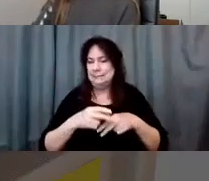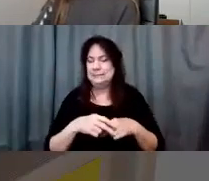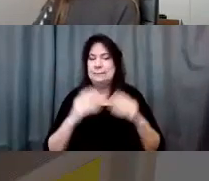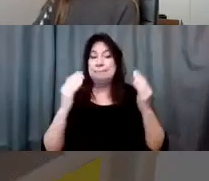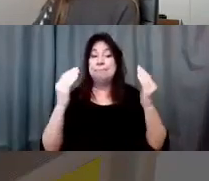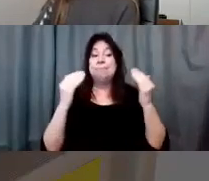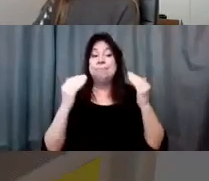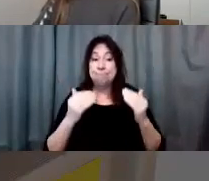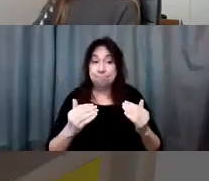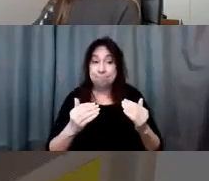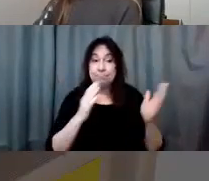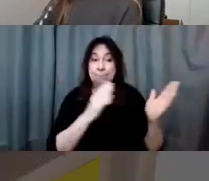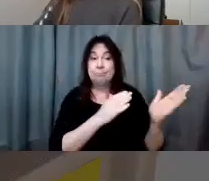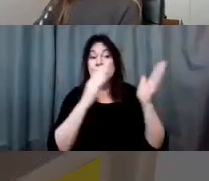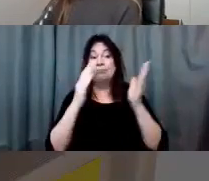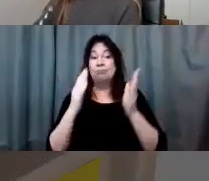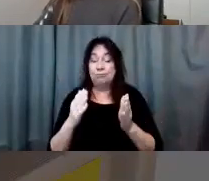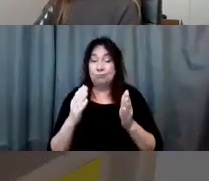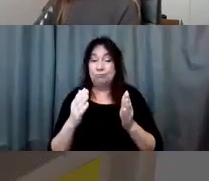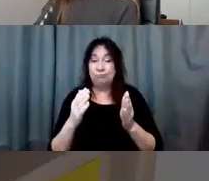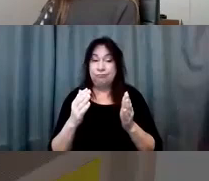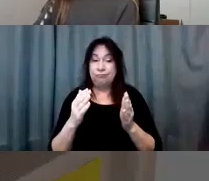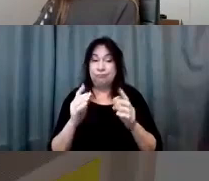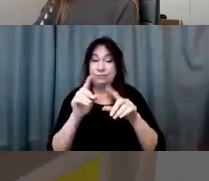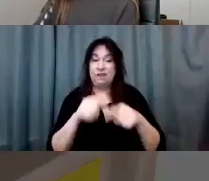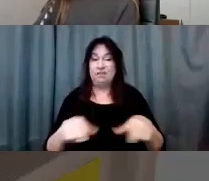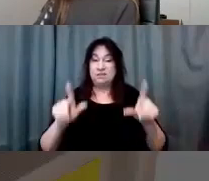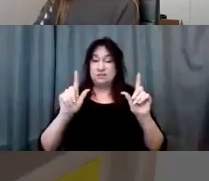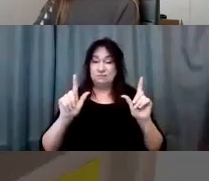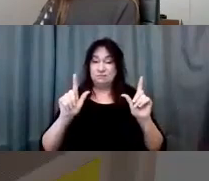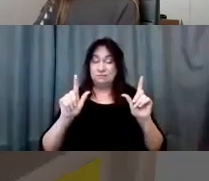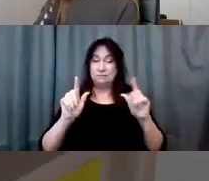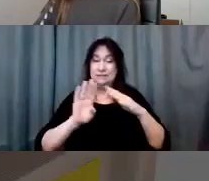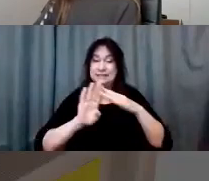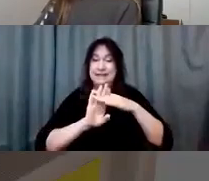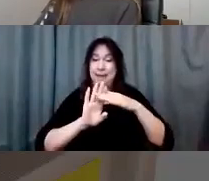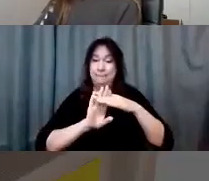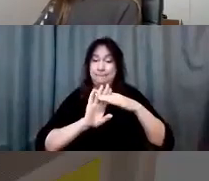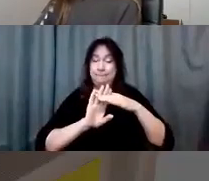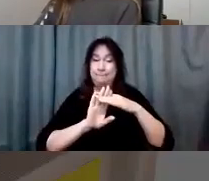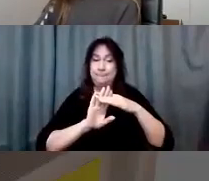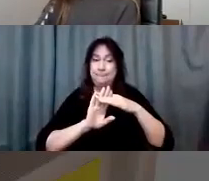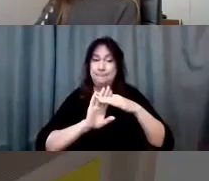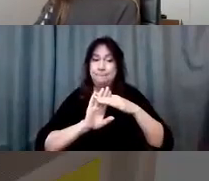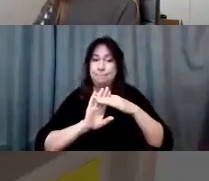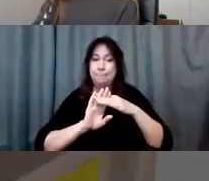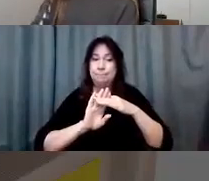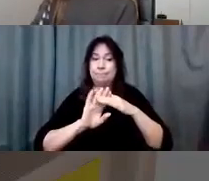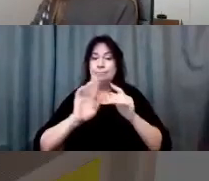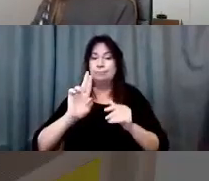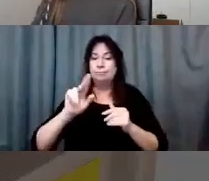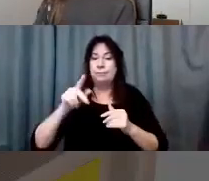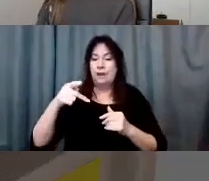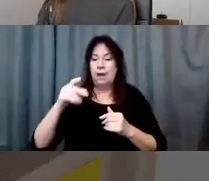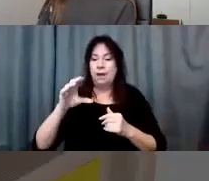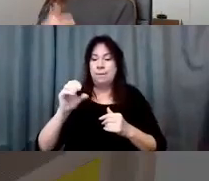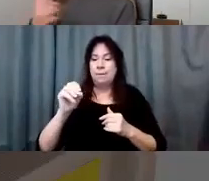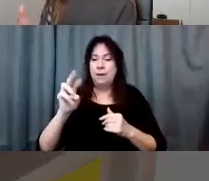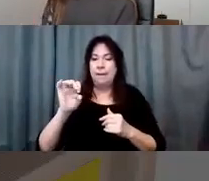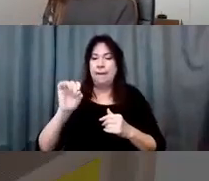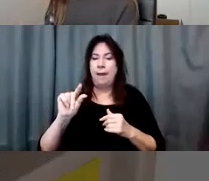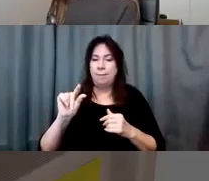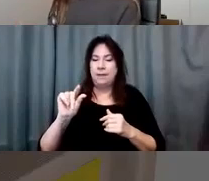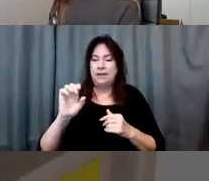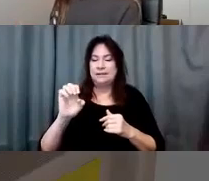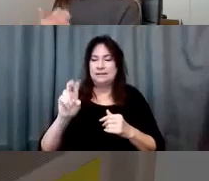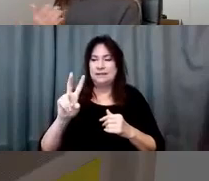to today's events in this window in the center of the screen is upcoming events. When we're in the